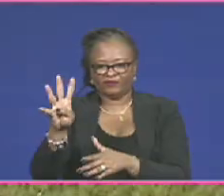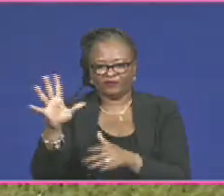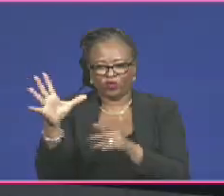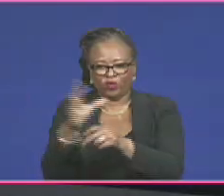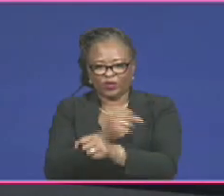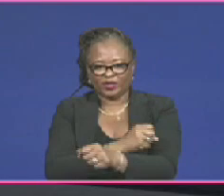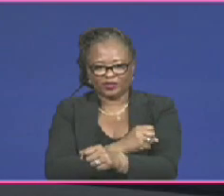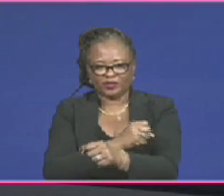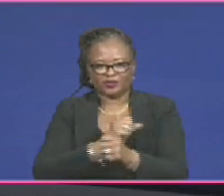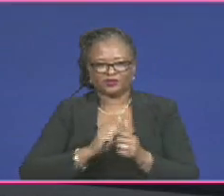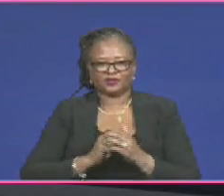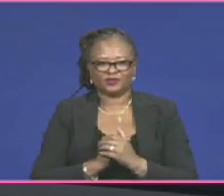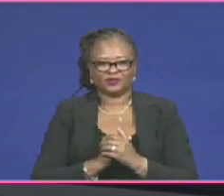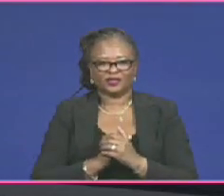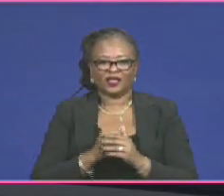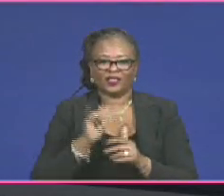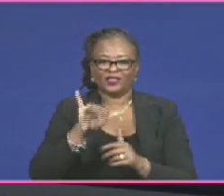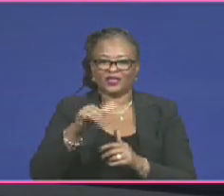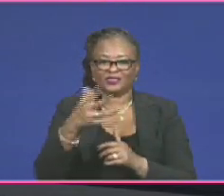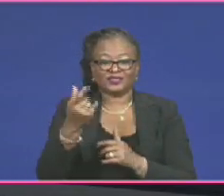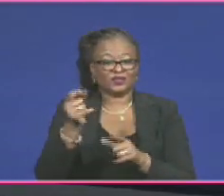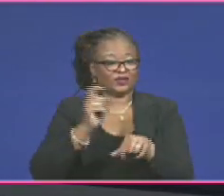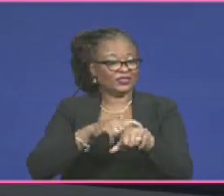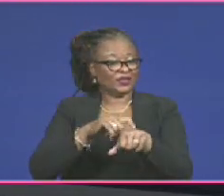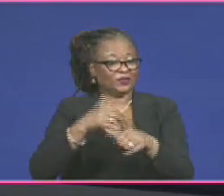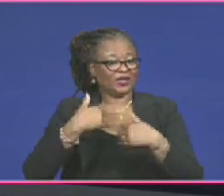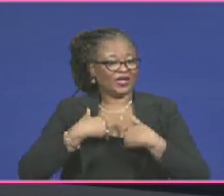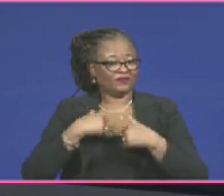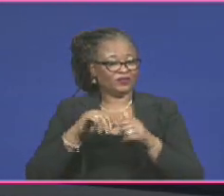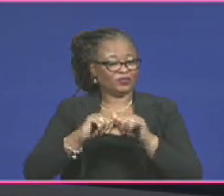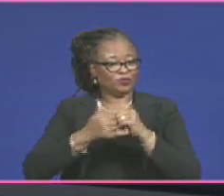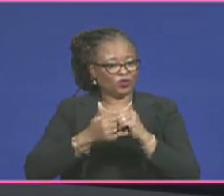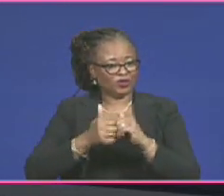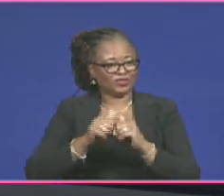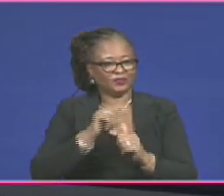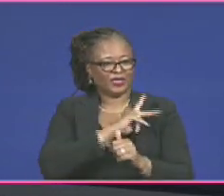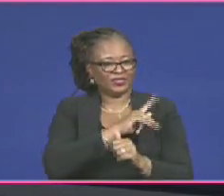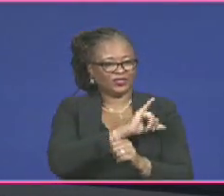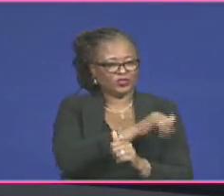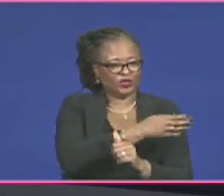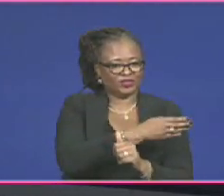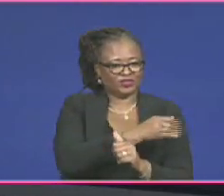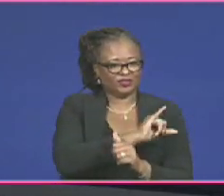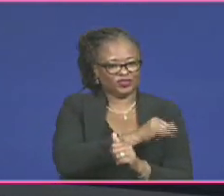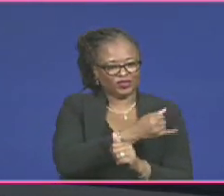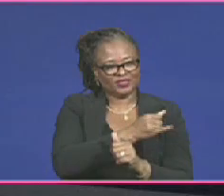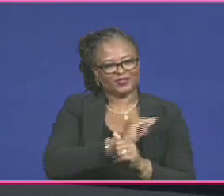Well, that's all the time we have for sports. Once again, I'm Kelsey Johnson.